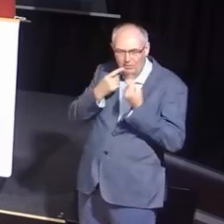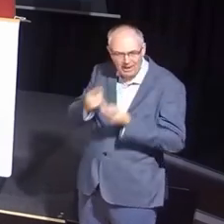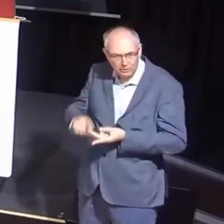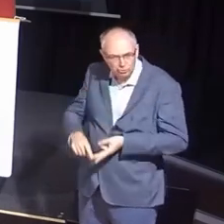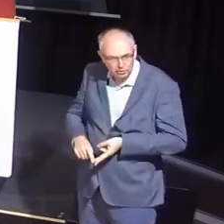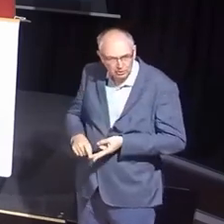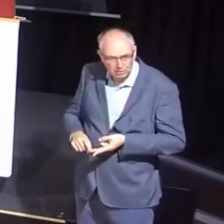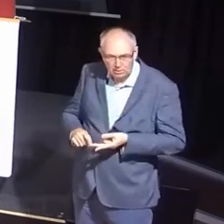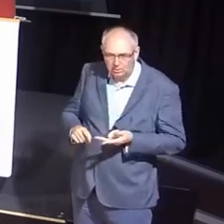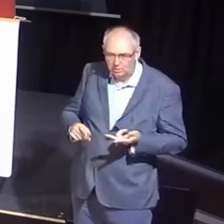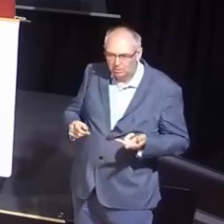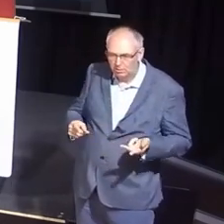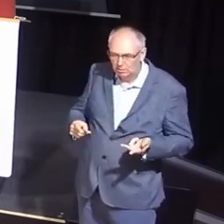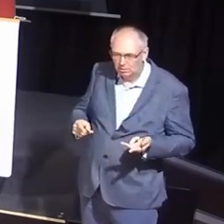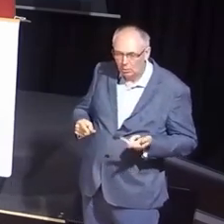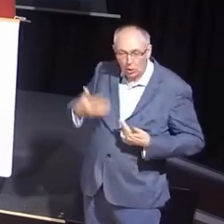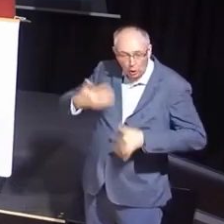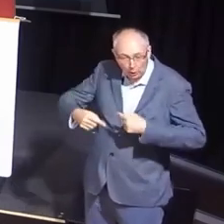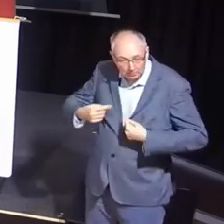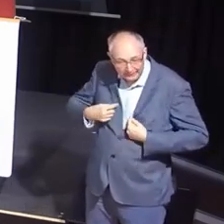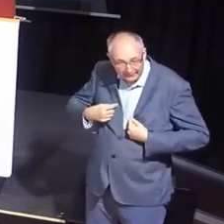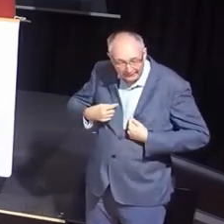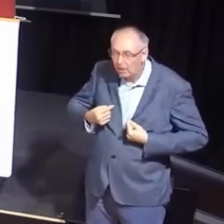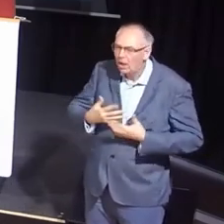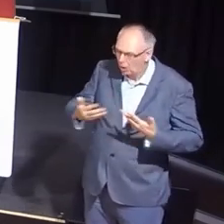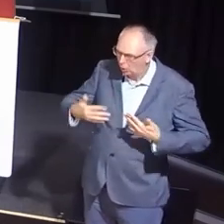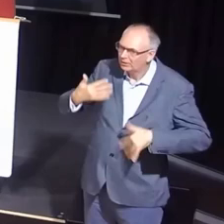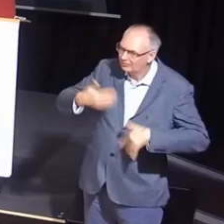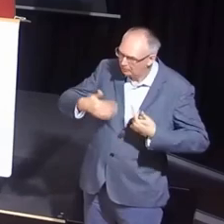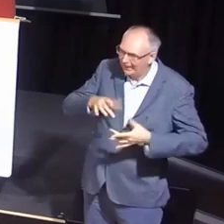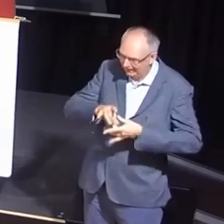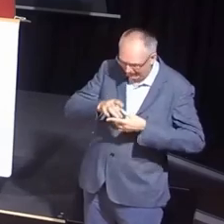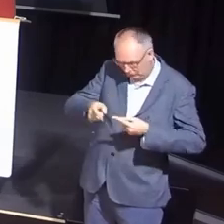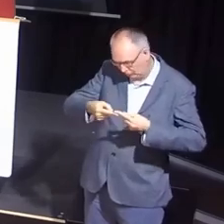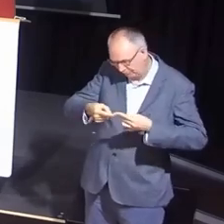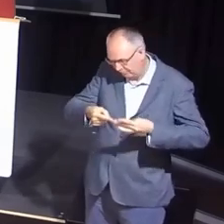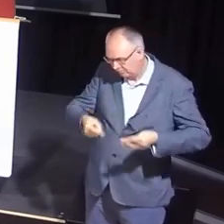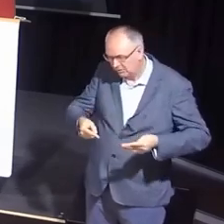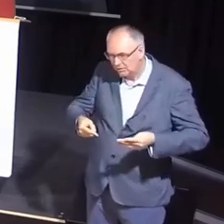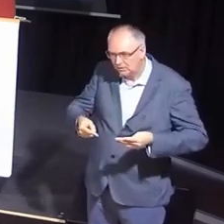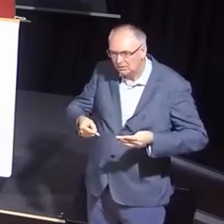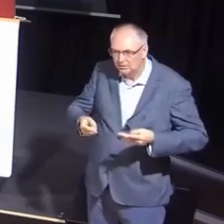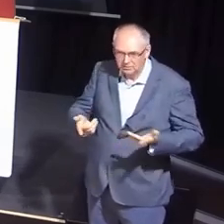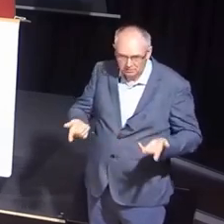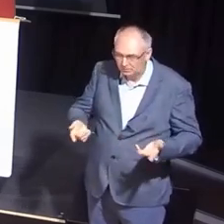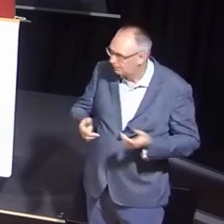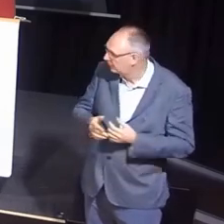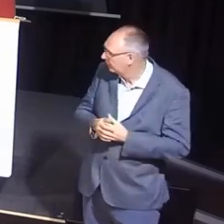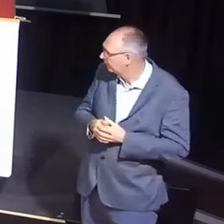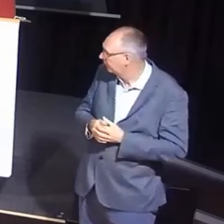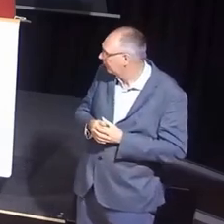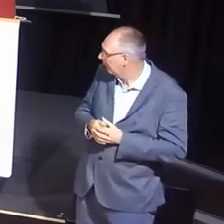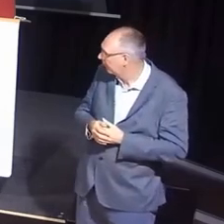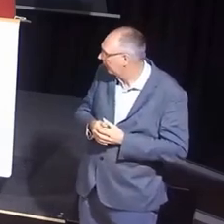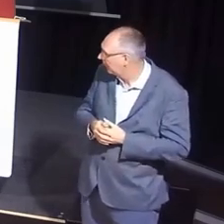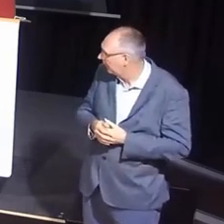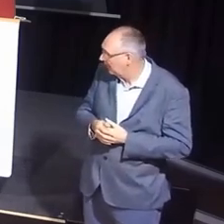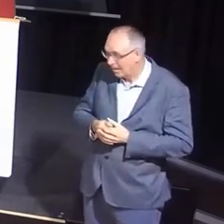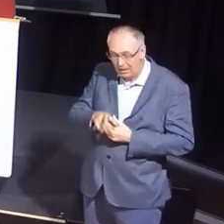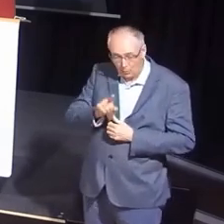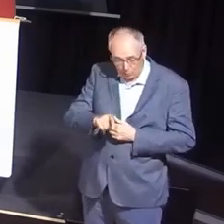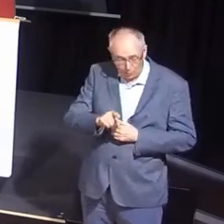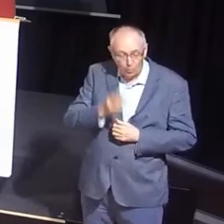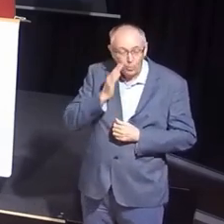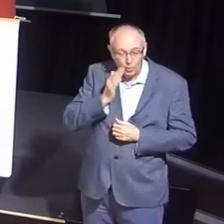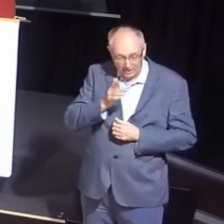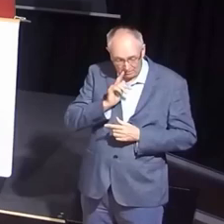me, which I do get a lot of pain associated with all those things and my physical disabilities. But once I got over those bumps when I first